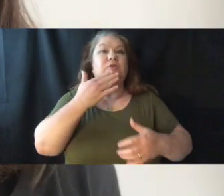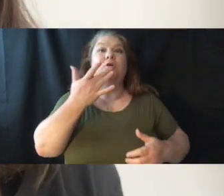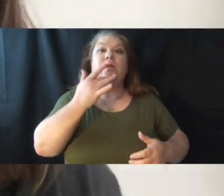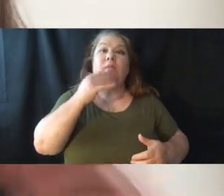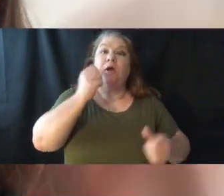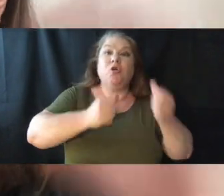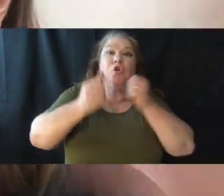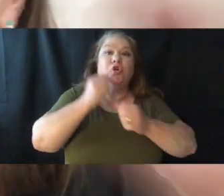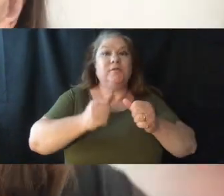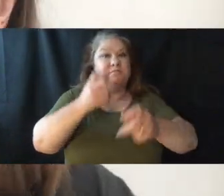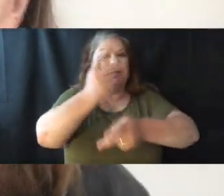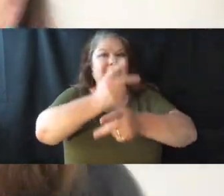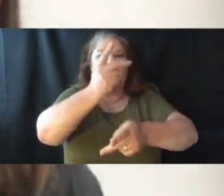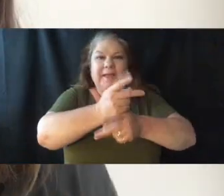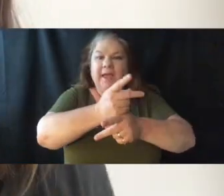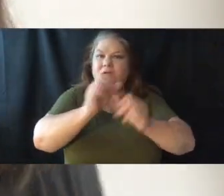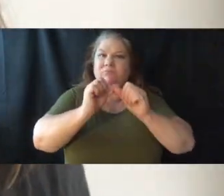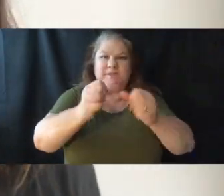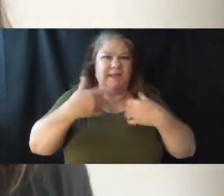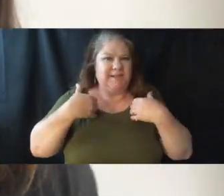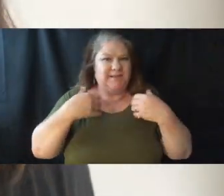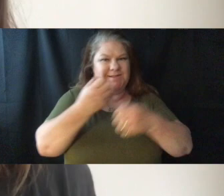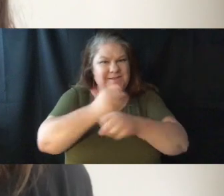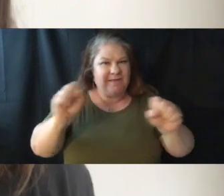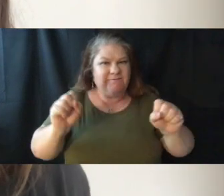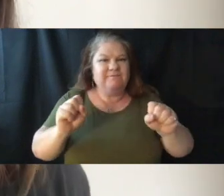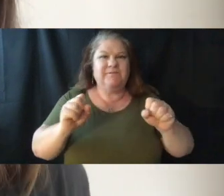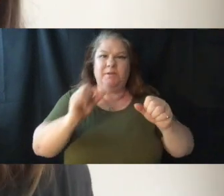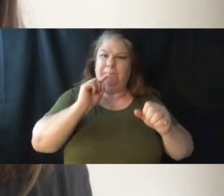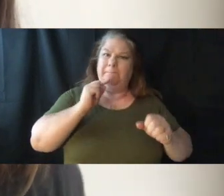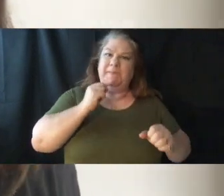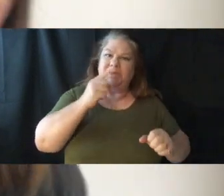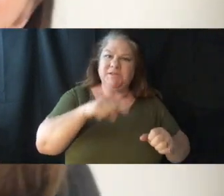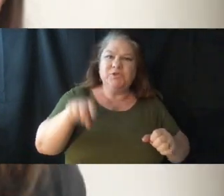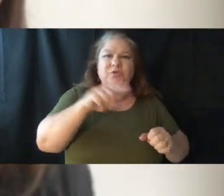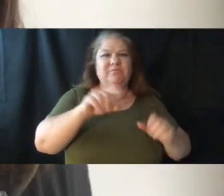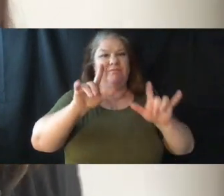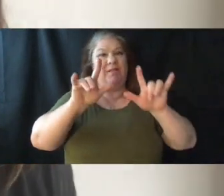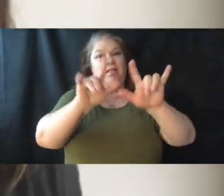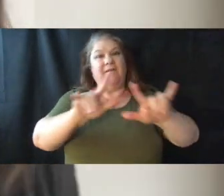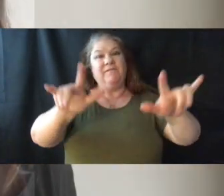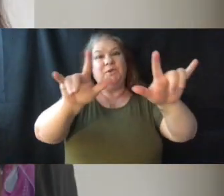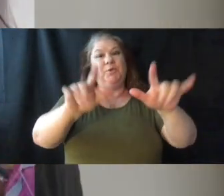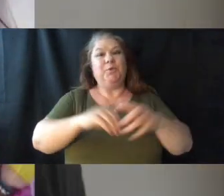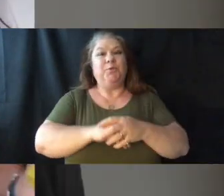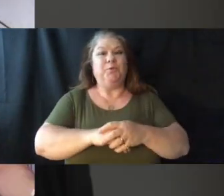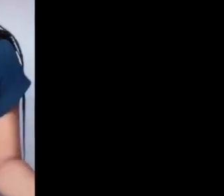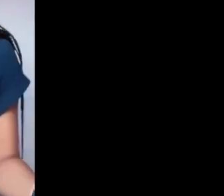Congratulations and good luck, girls. Take care. Stay safe. We miss you and we love you.